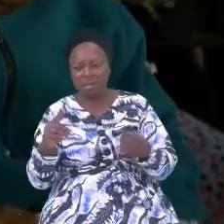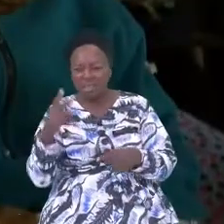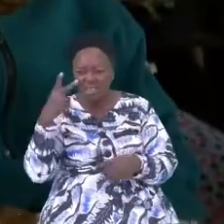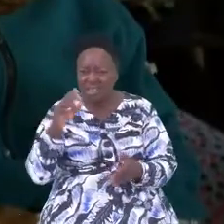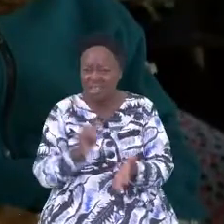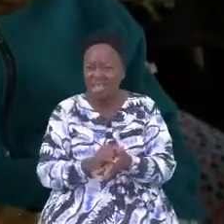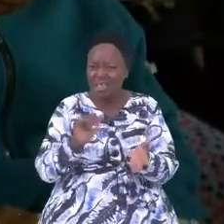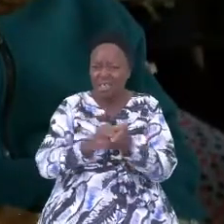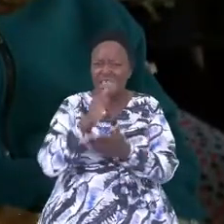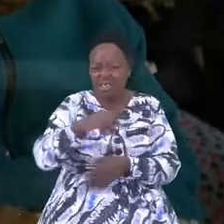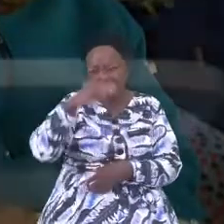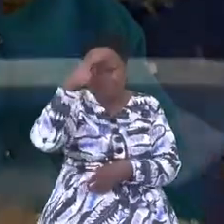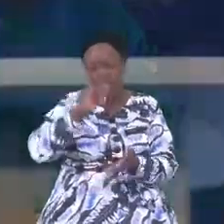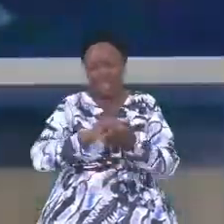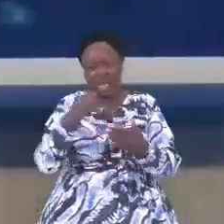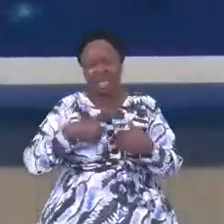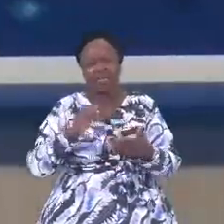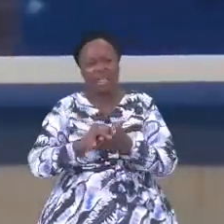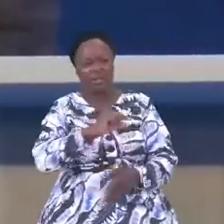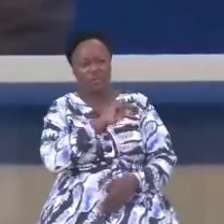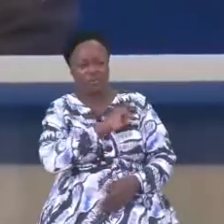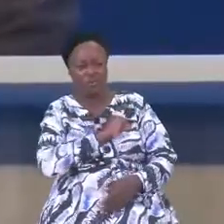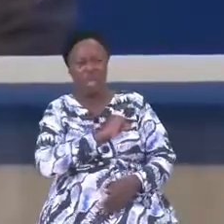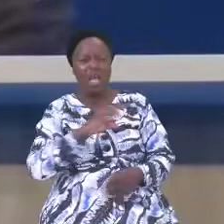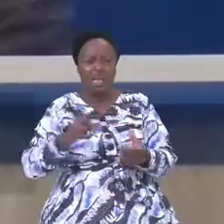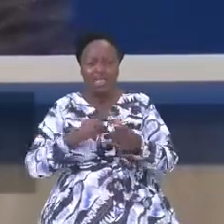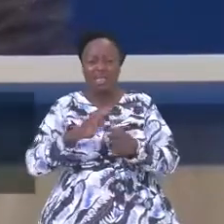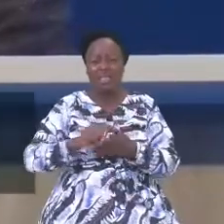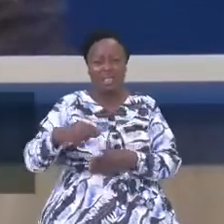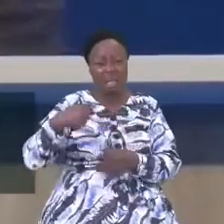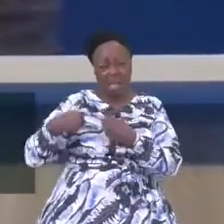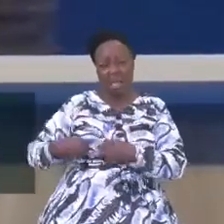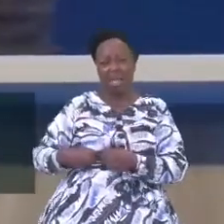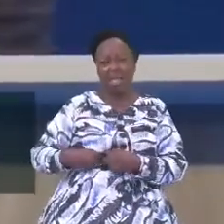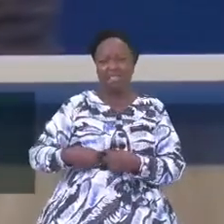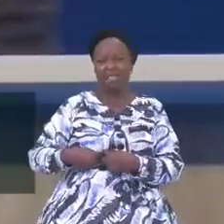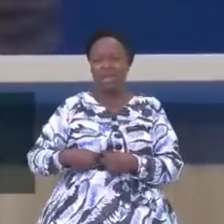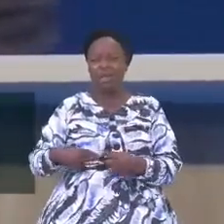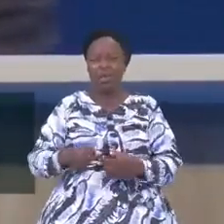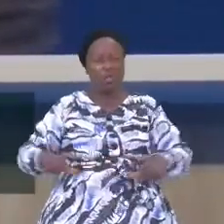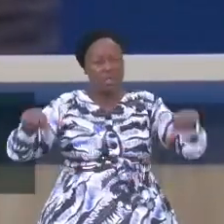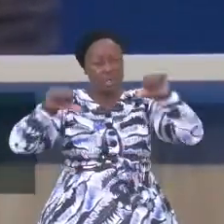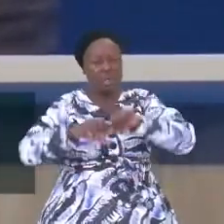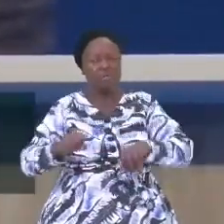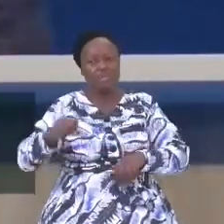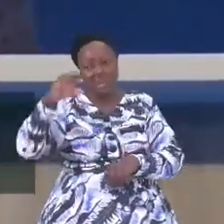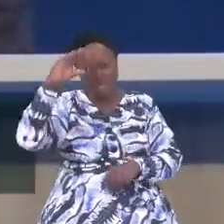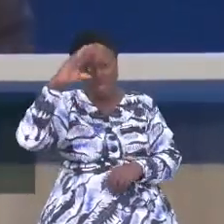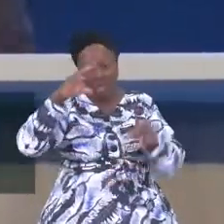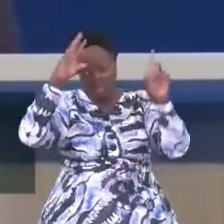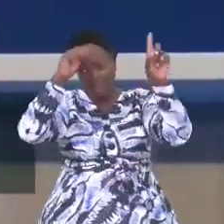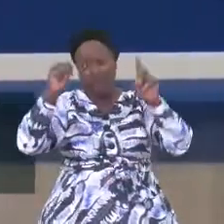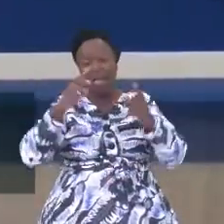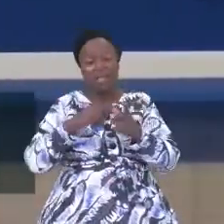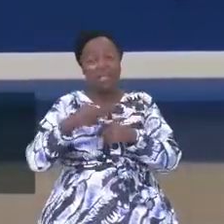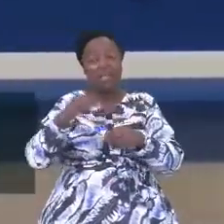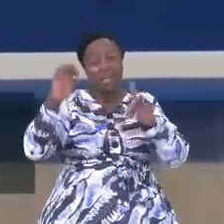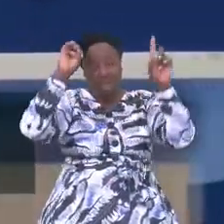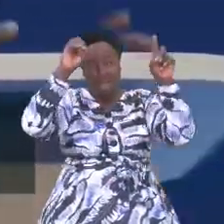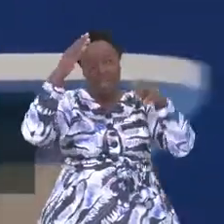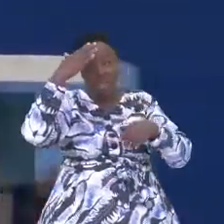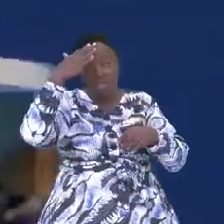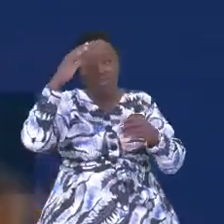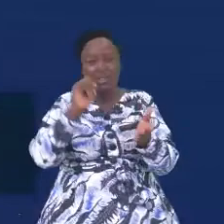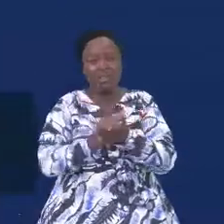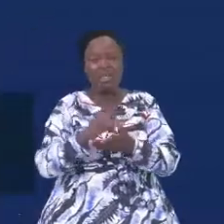had conviction. His heart condemned him. His mind convicted him. He knew that